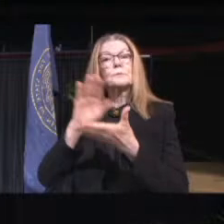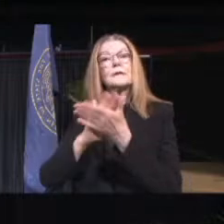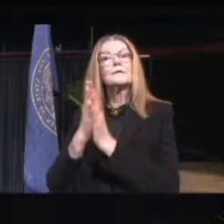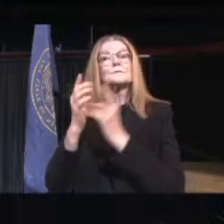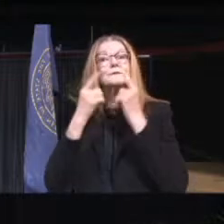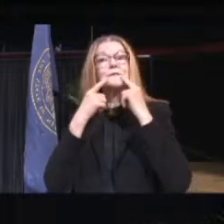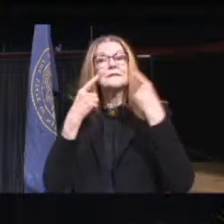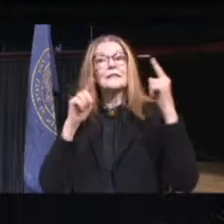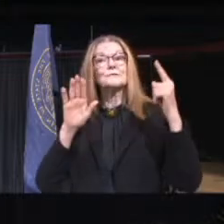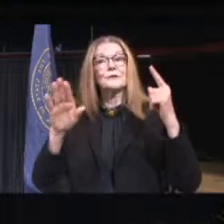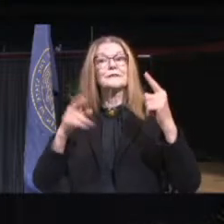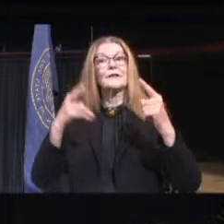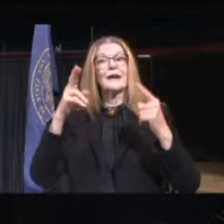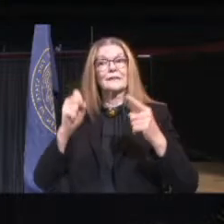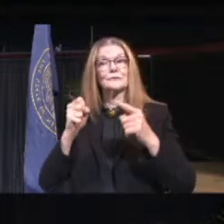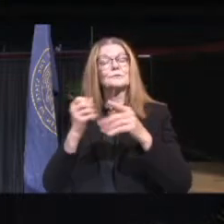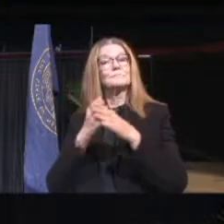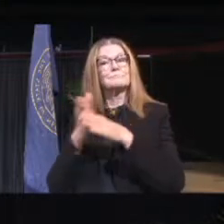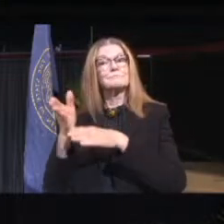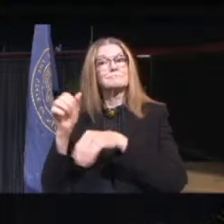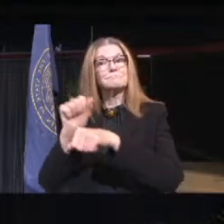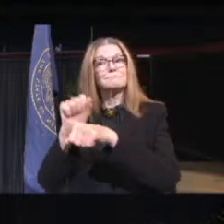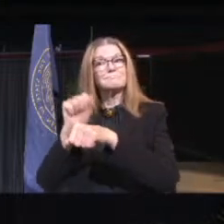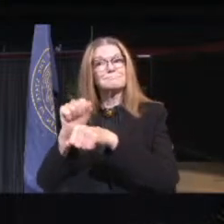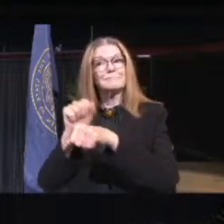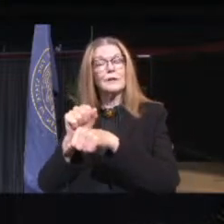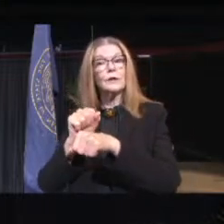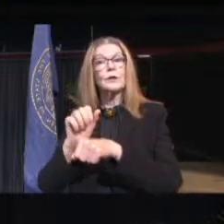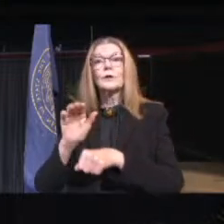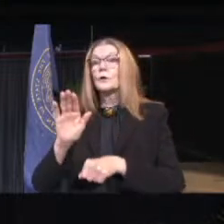careers. Your efforts have ensured that these